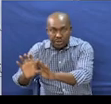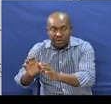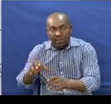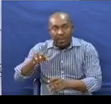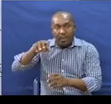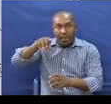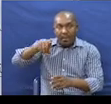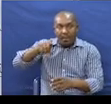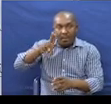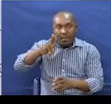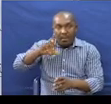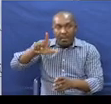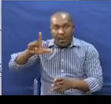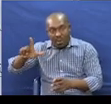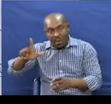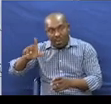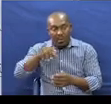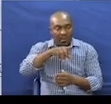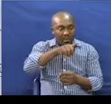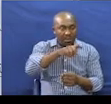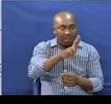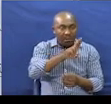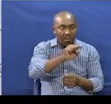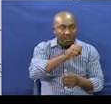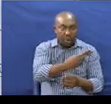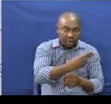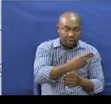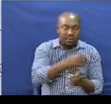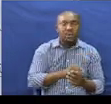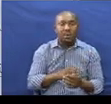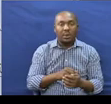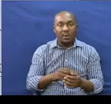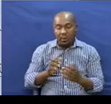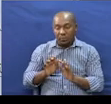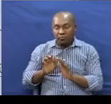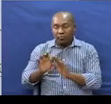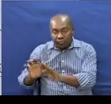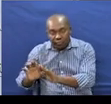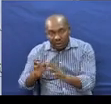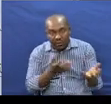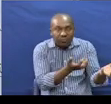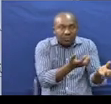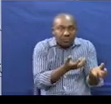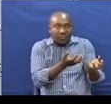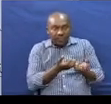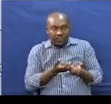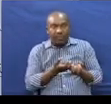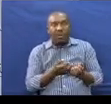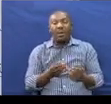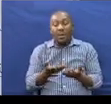people from one areas to another areas. Again, it can cause the increase or decrease in